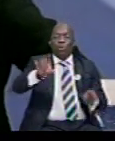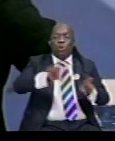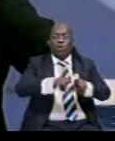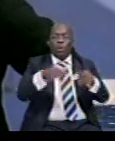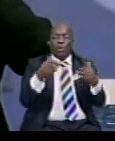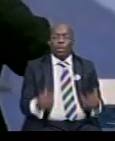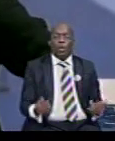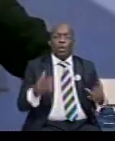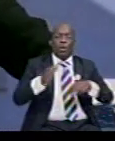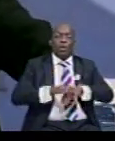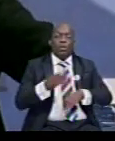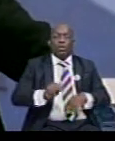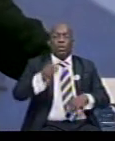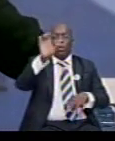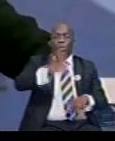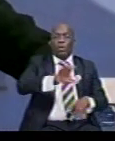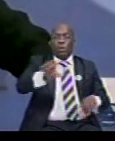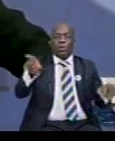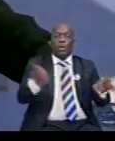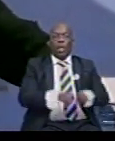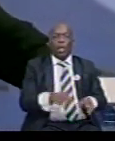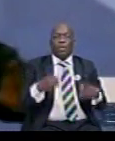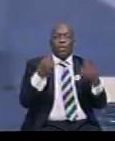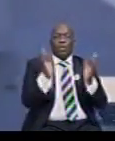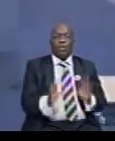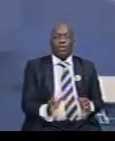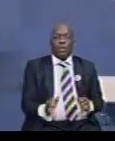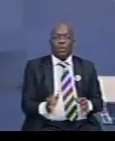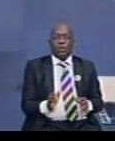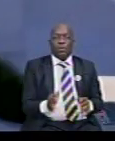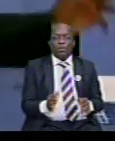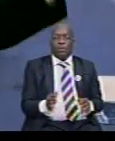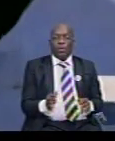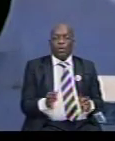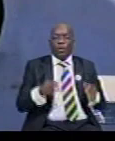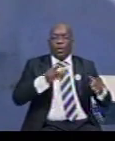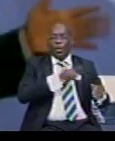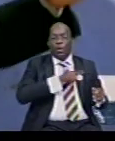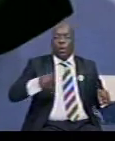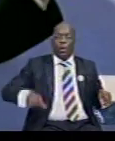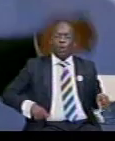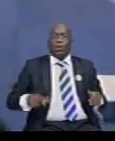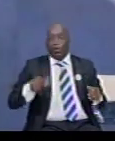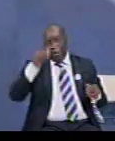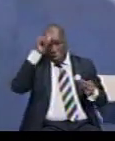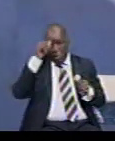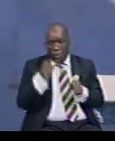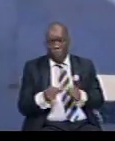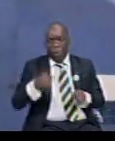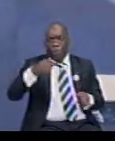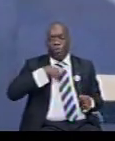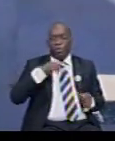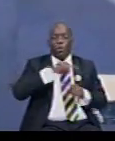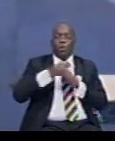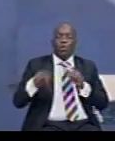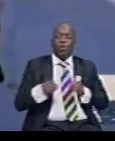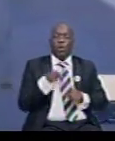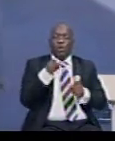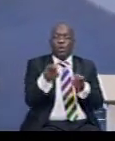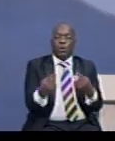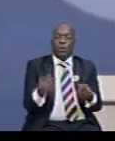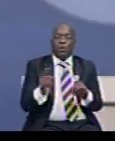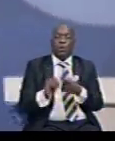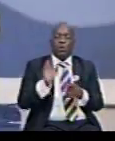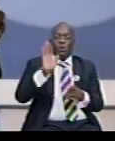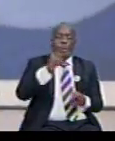a sinner, condemned sinner on earth, Lord, remember me when you come to your kingdom.